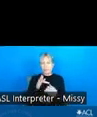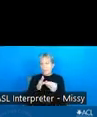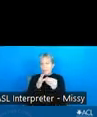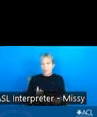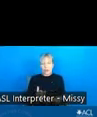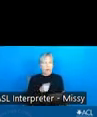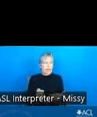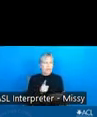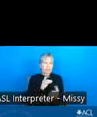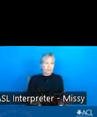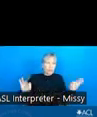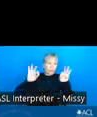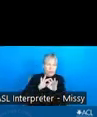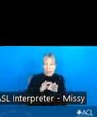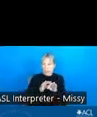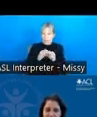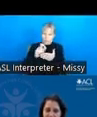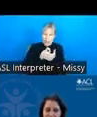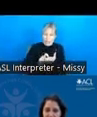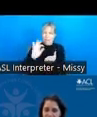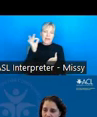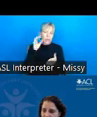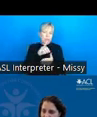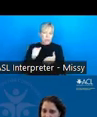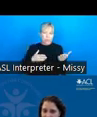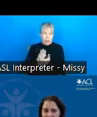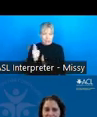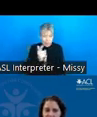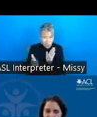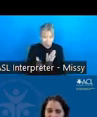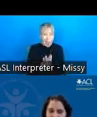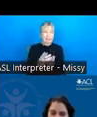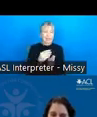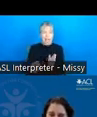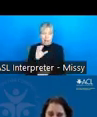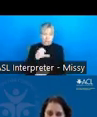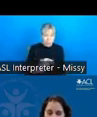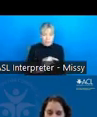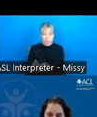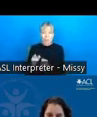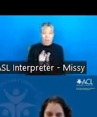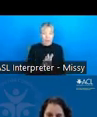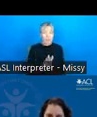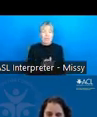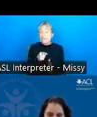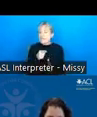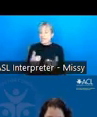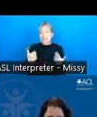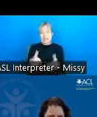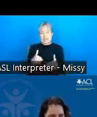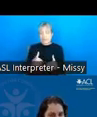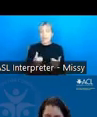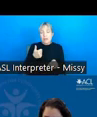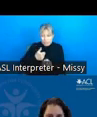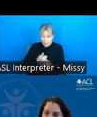been instrumental in crafting federal disability rights laws and enforcing those laws. He